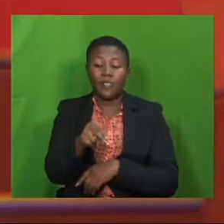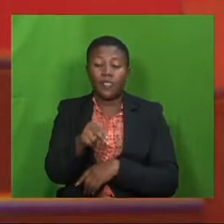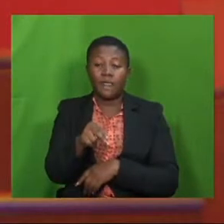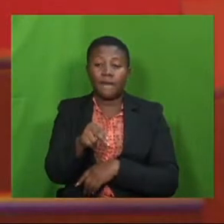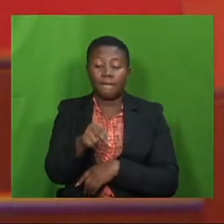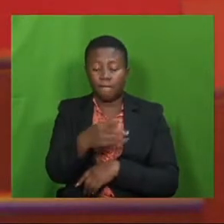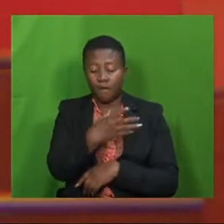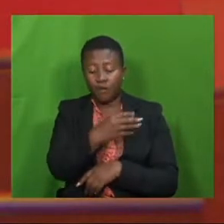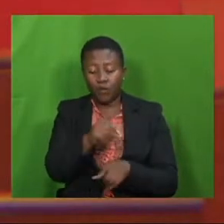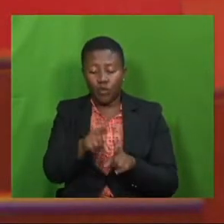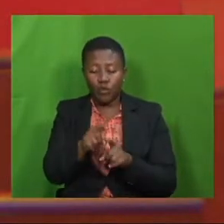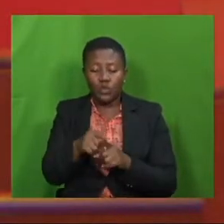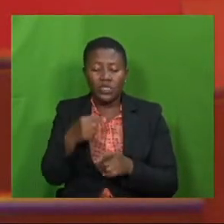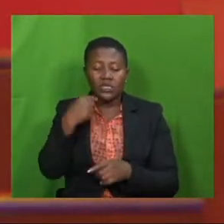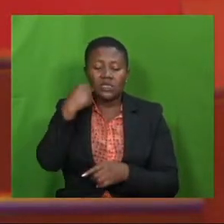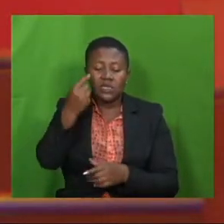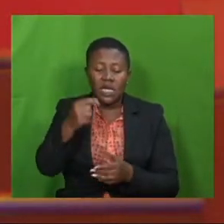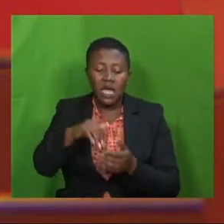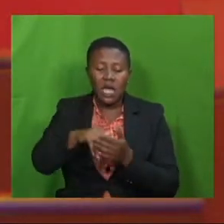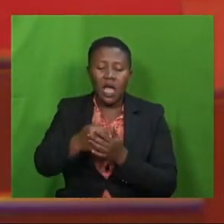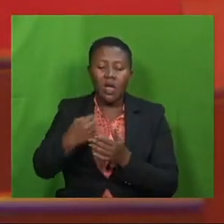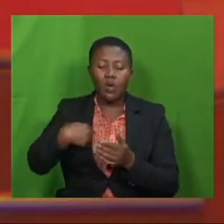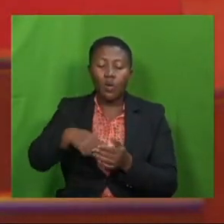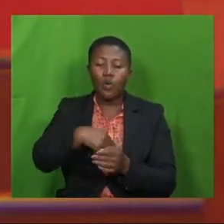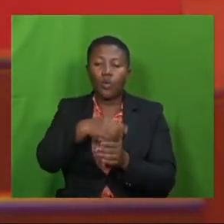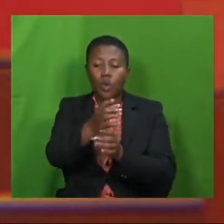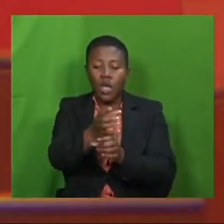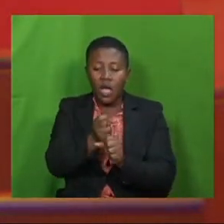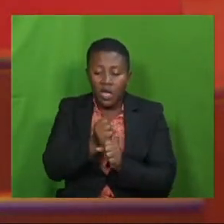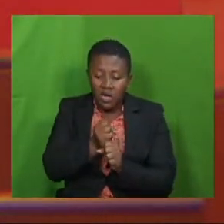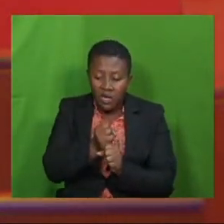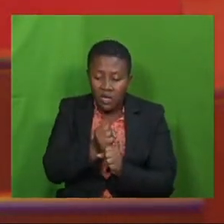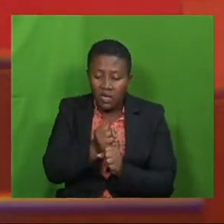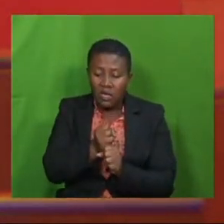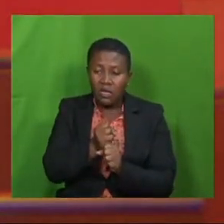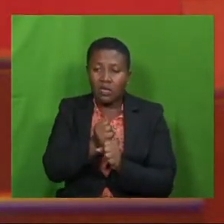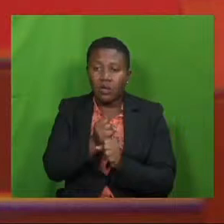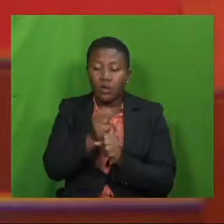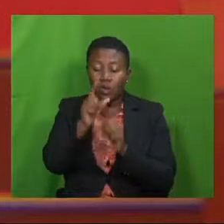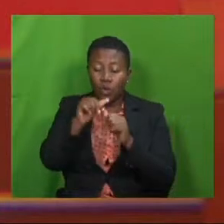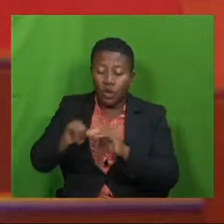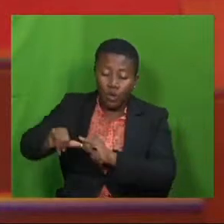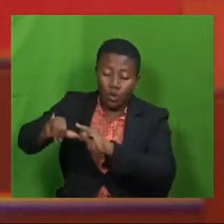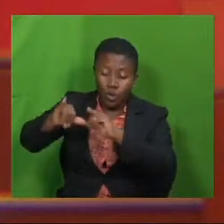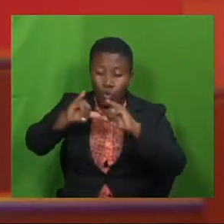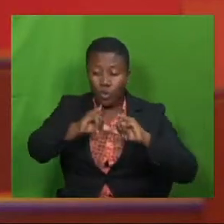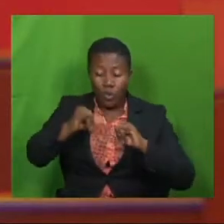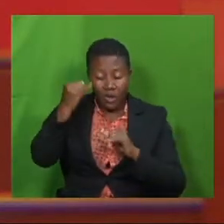to see to the achievement of our collective and common aspirations.